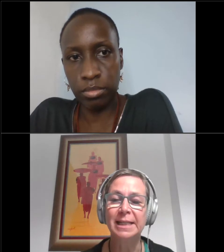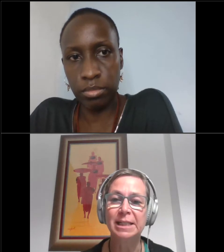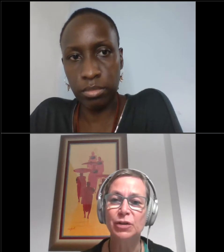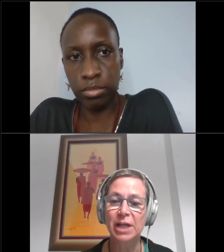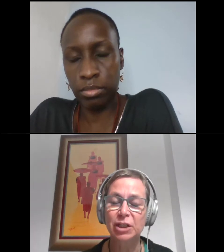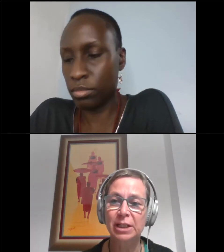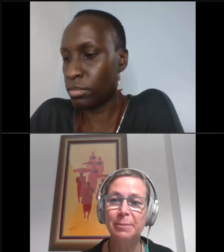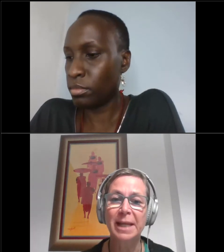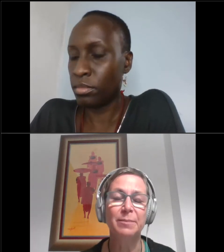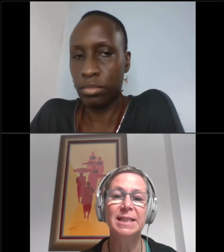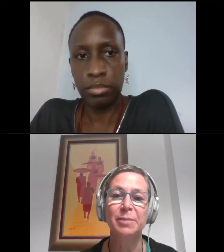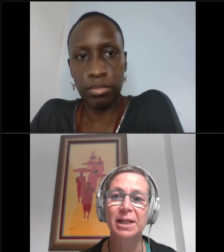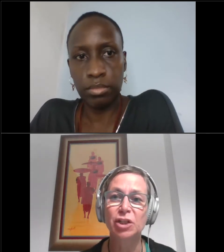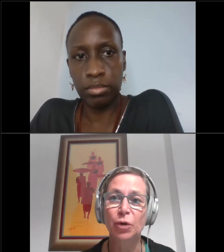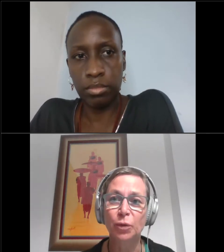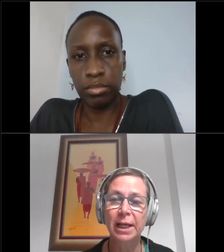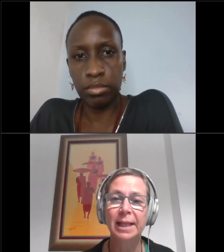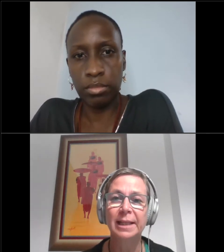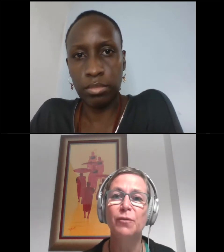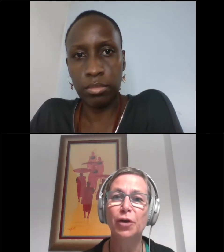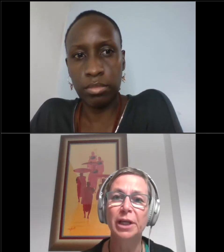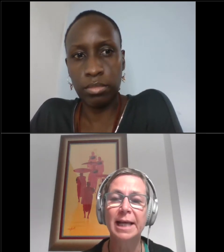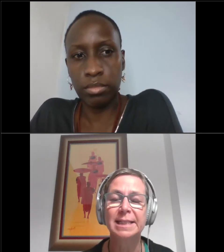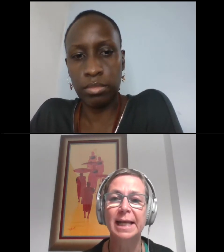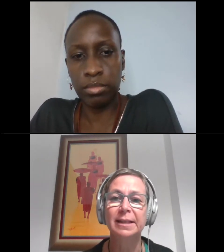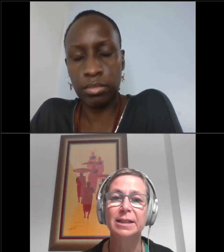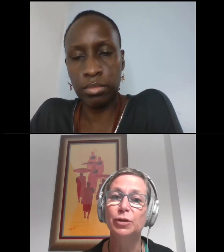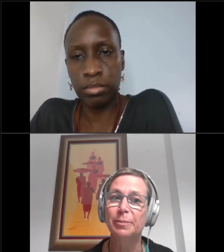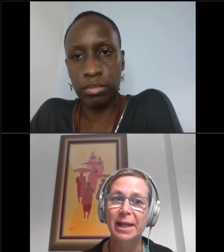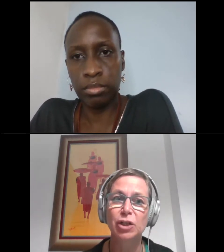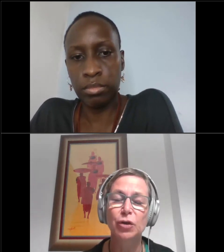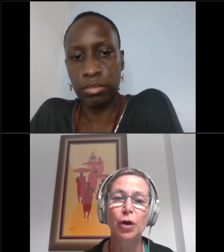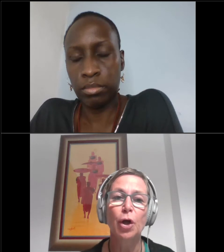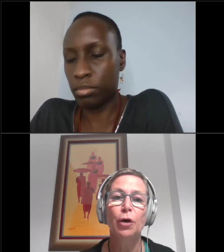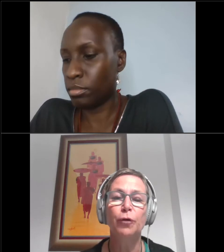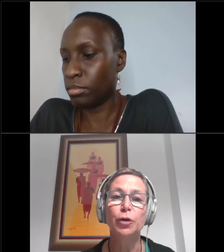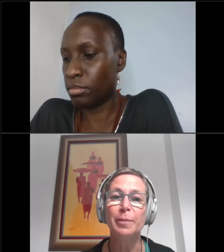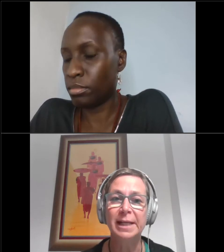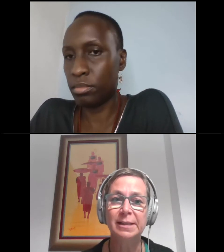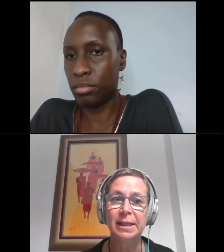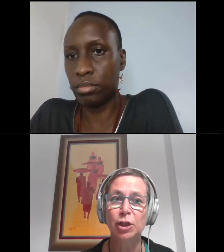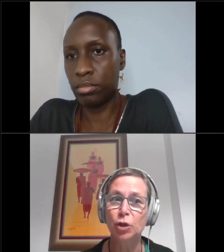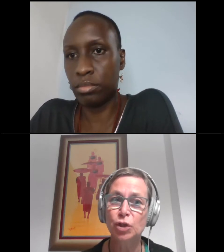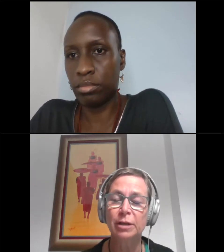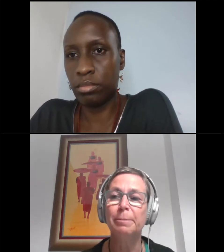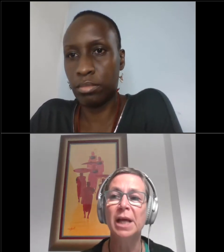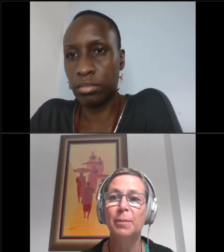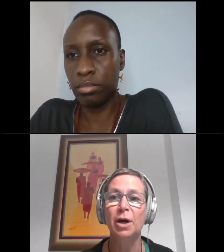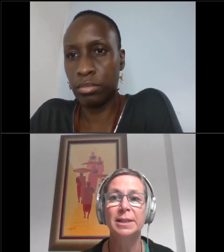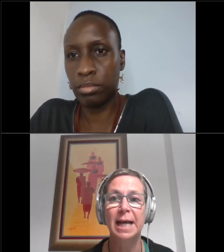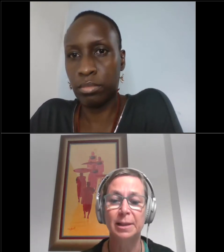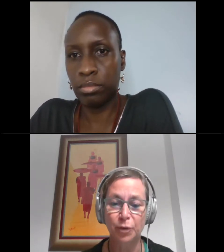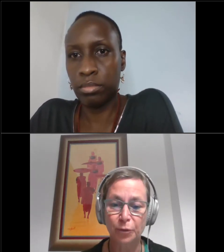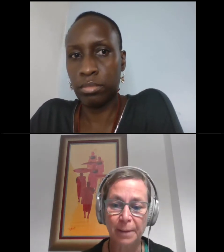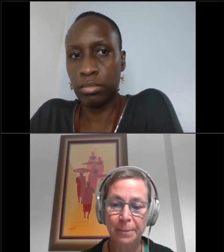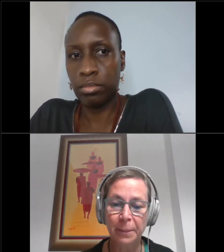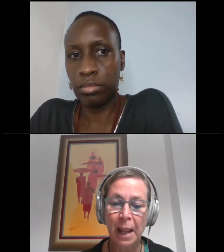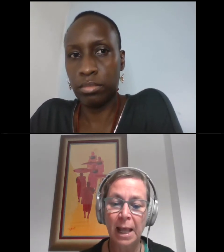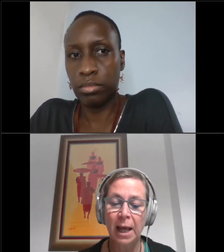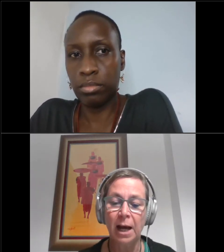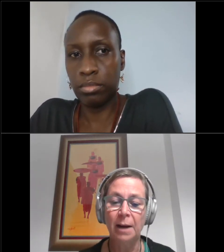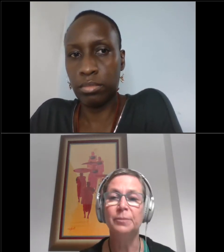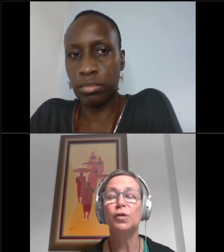her kind introduction, my name is Sabina Chikone, and I'm working as Technical Unit Manager for Humanity and Inclusion Myanmar and Thailand